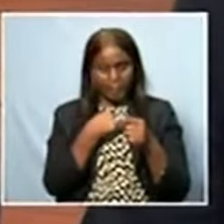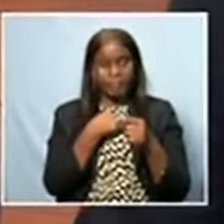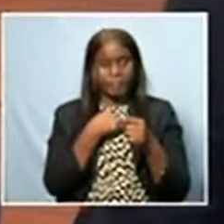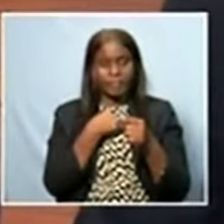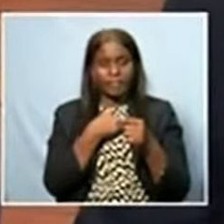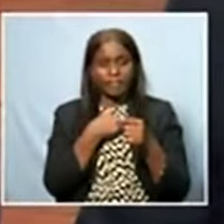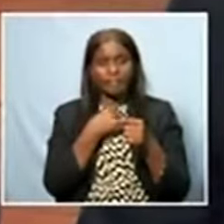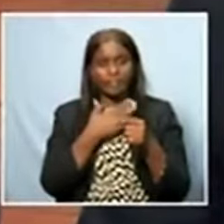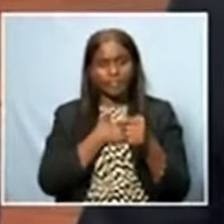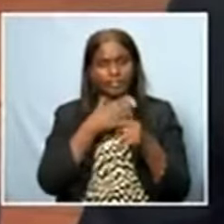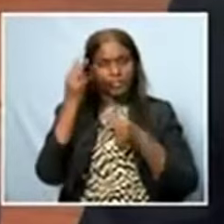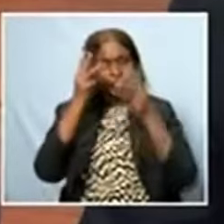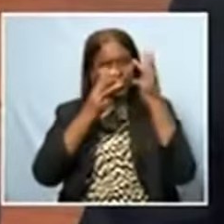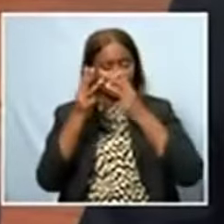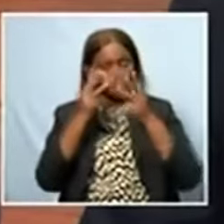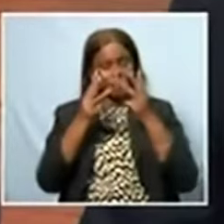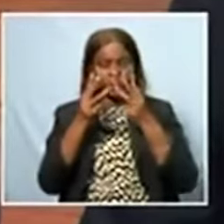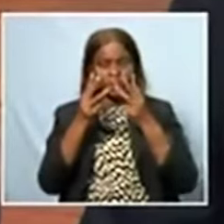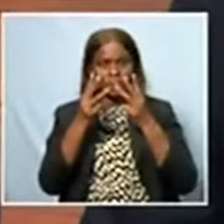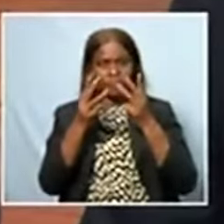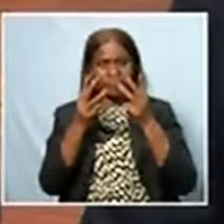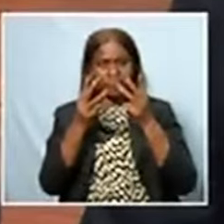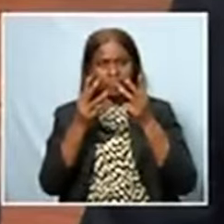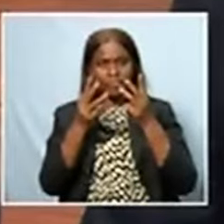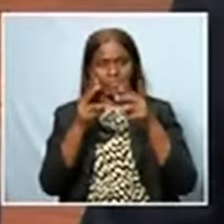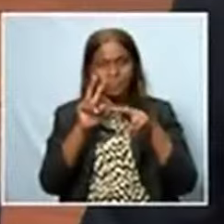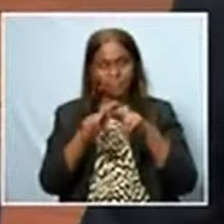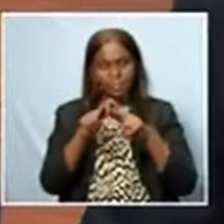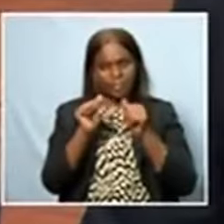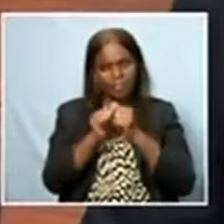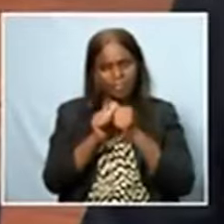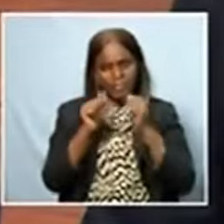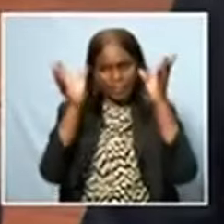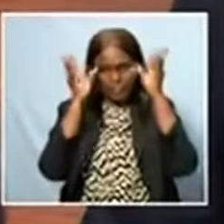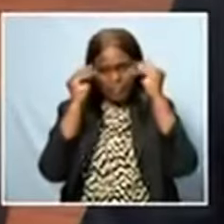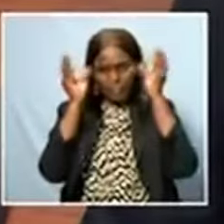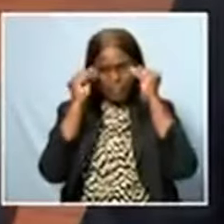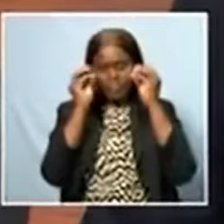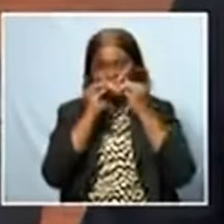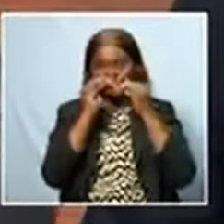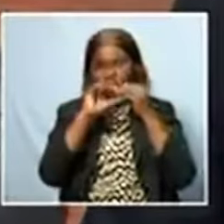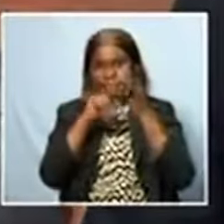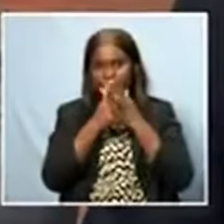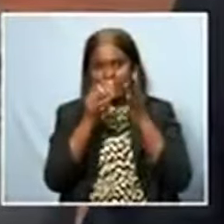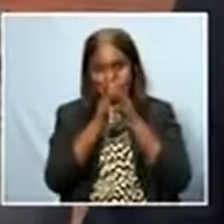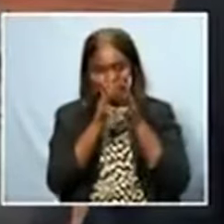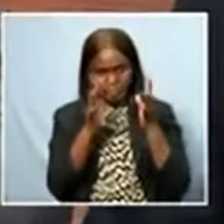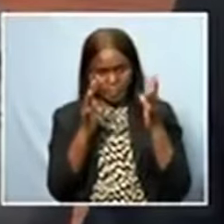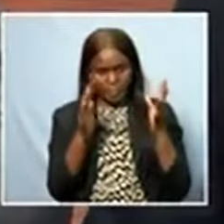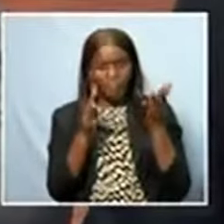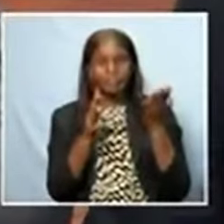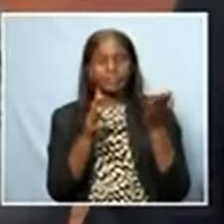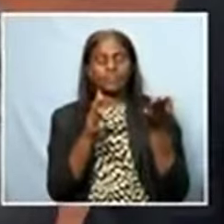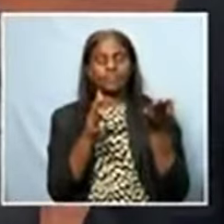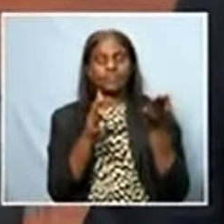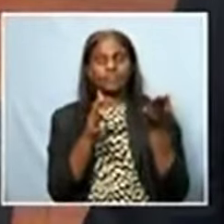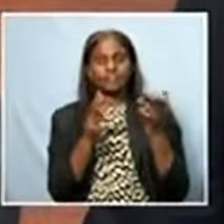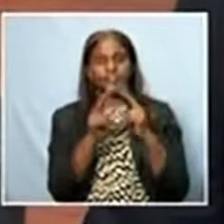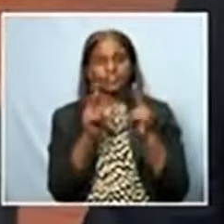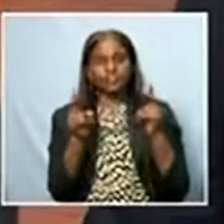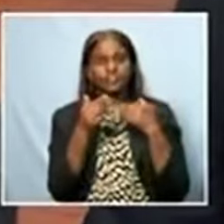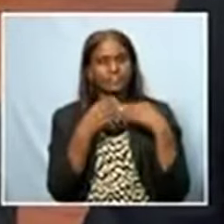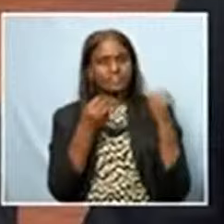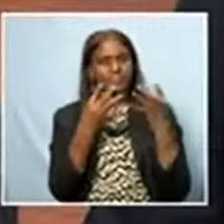my concern is when you go and sit with fellow technocrats, how do you broaden that? There are so